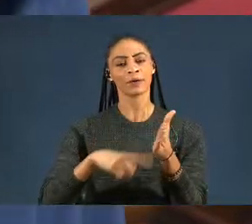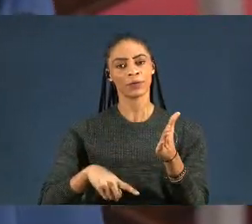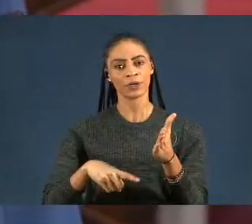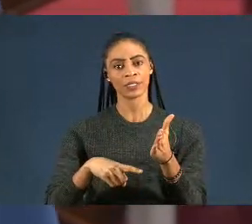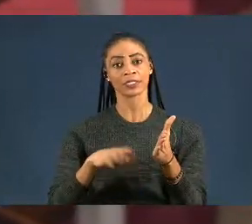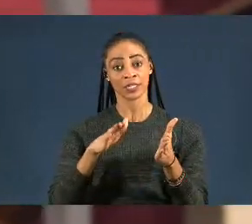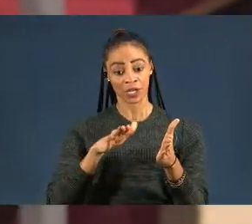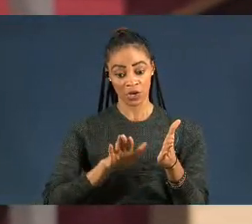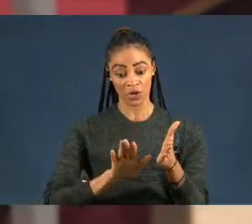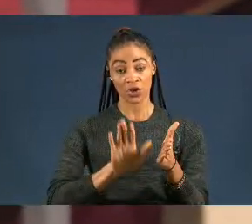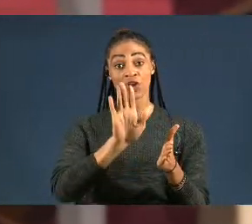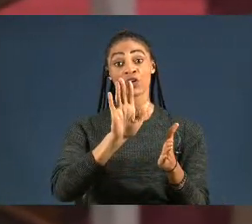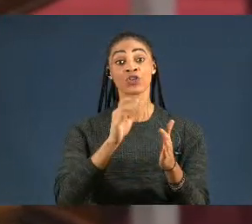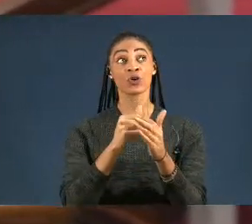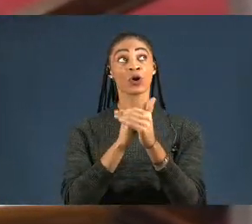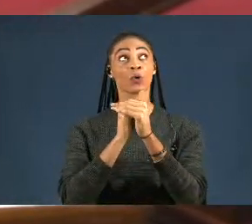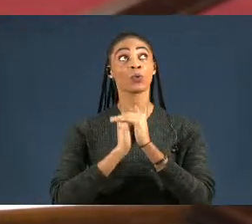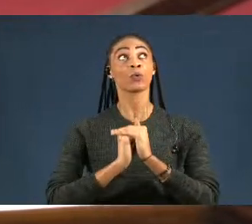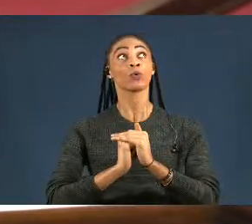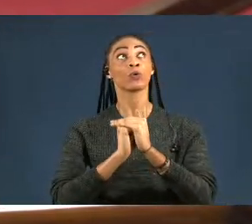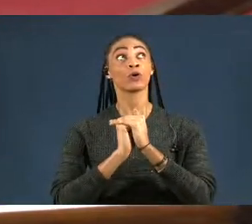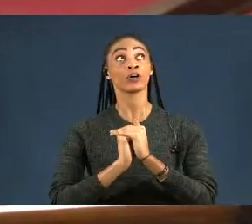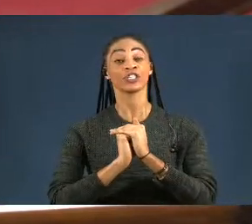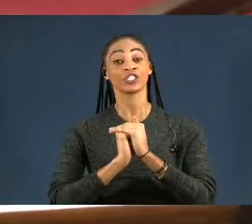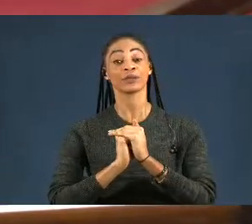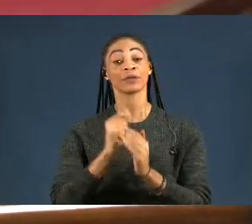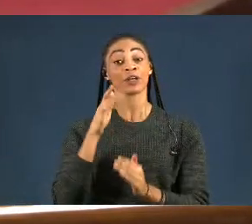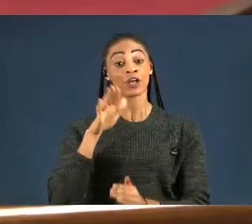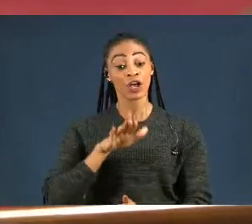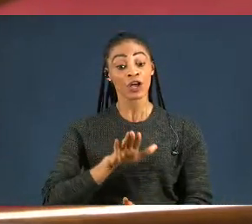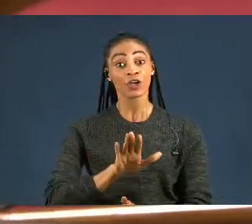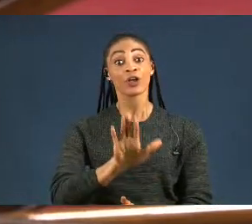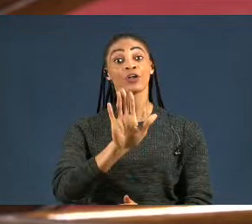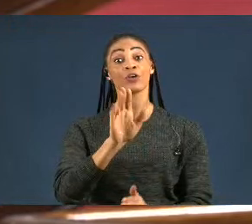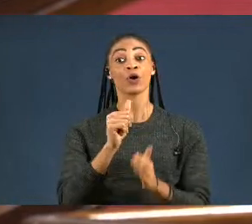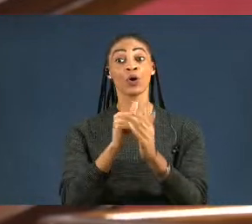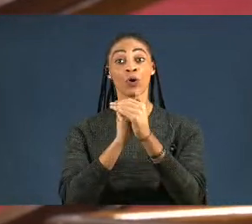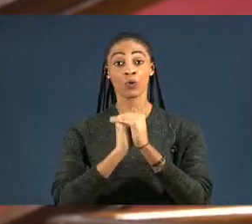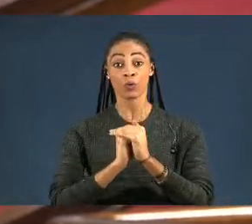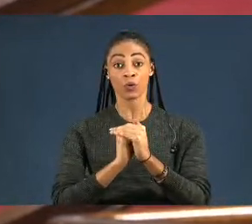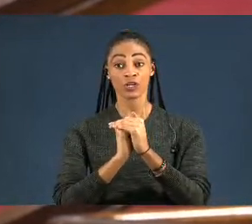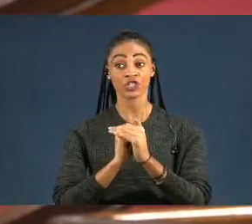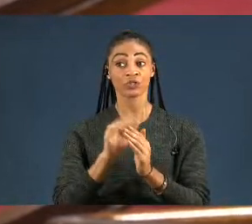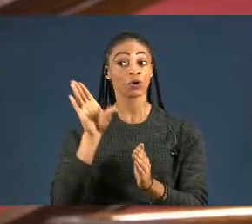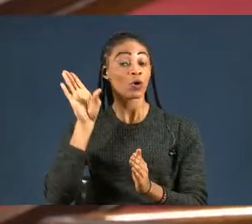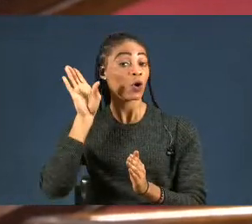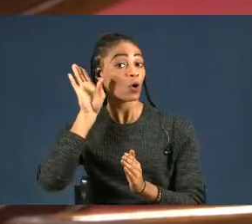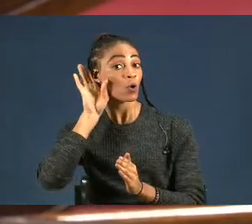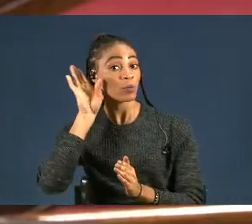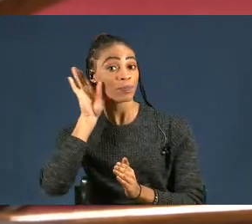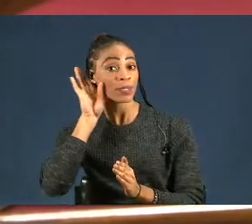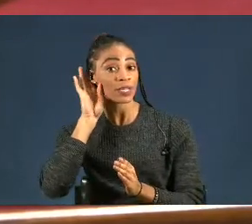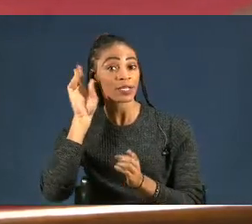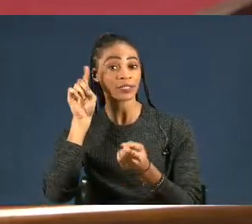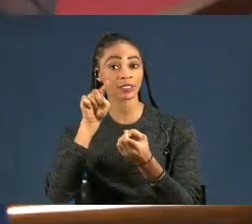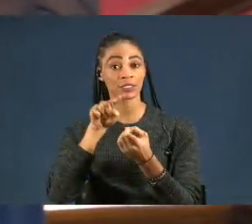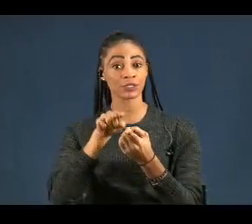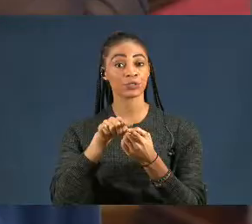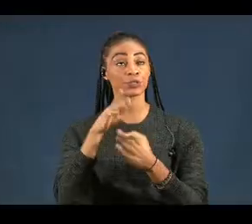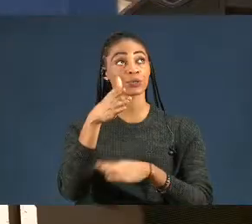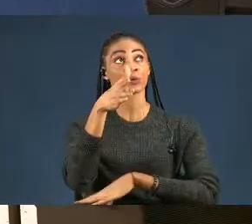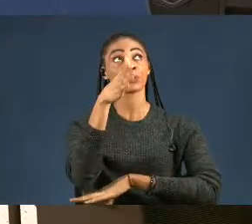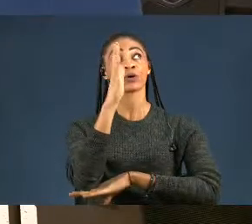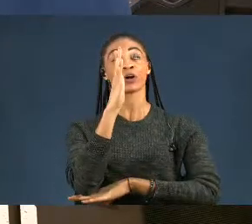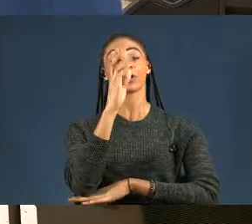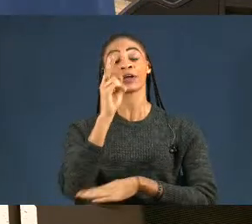worship. It is your worship. It is your obedience to the Lord. That means I